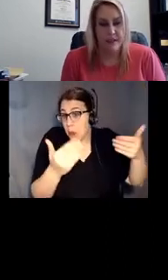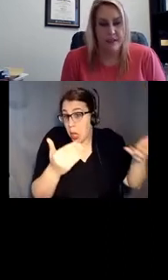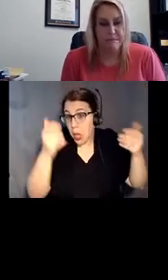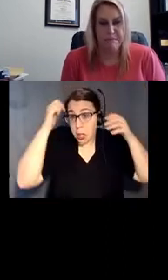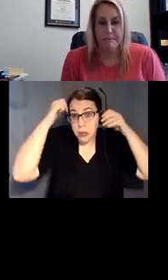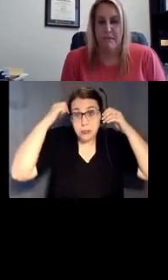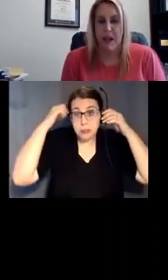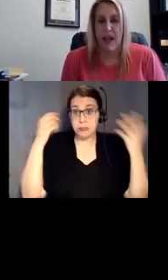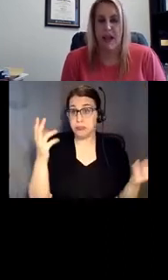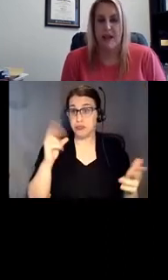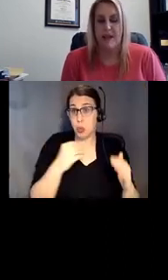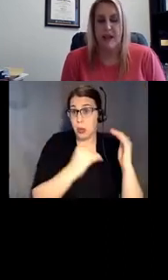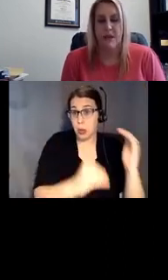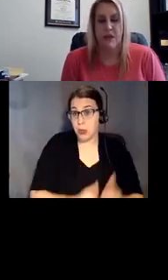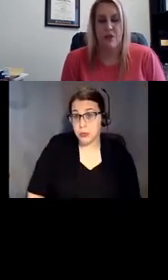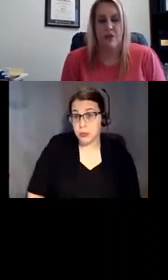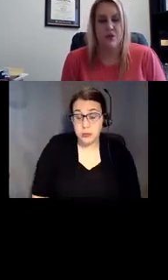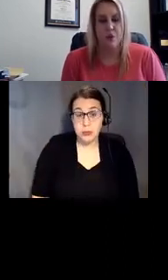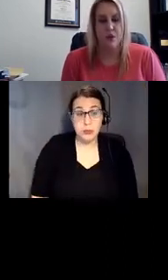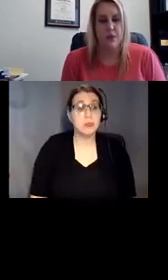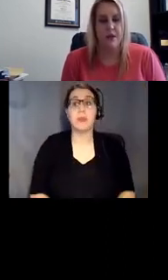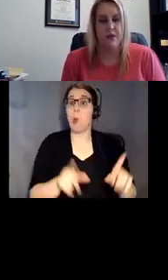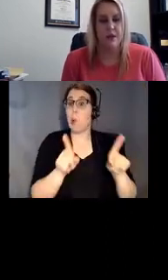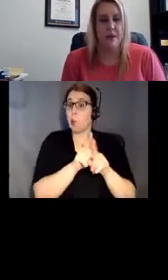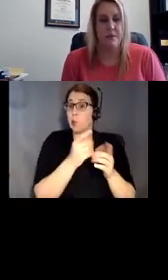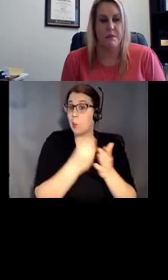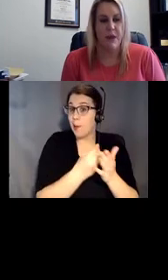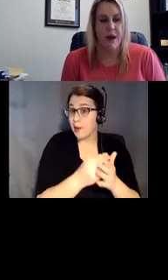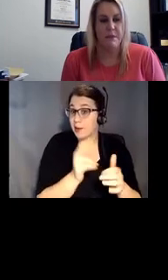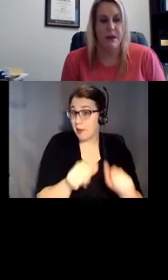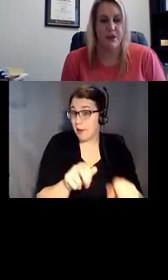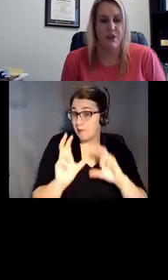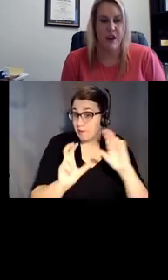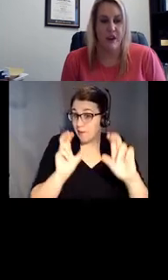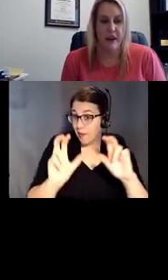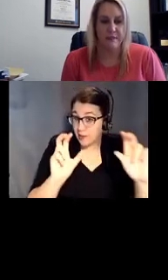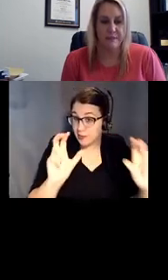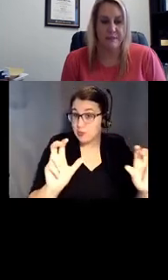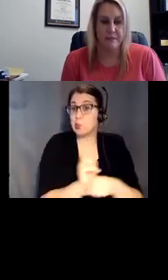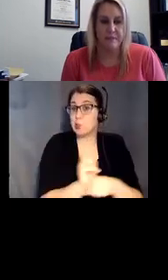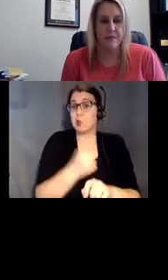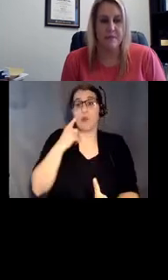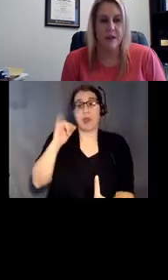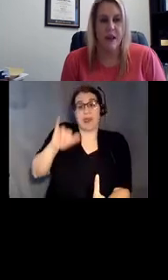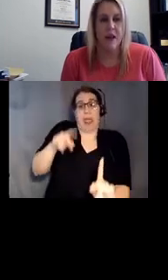be invested and can be used for the benefit of that beneficiary.